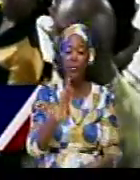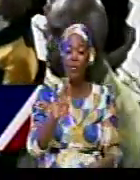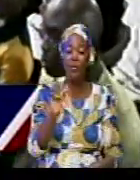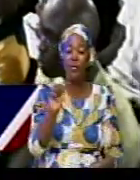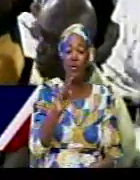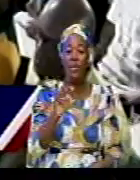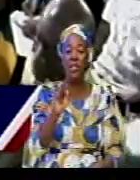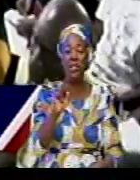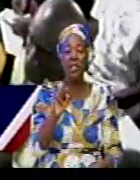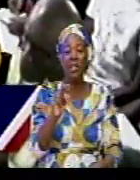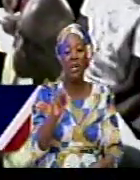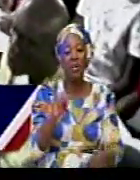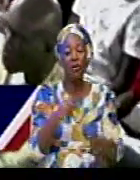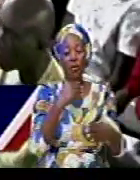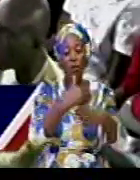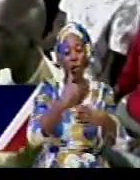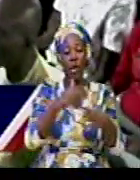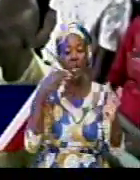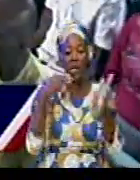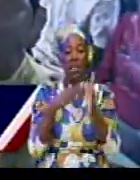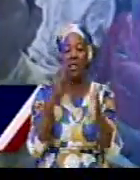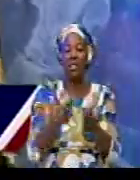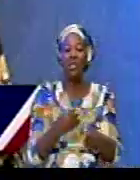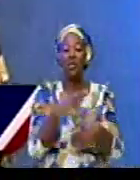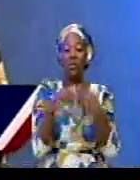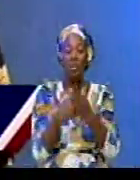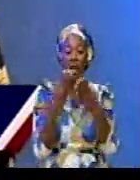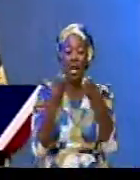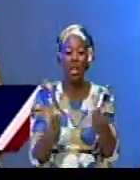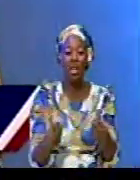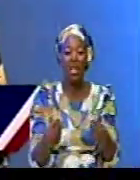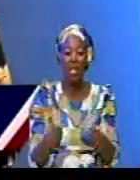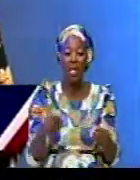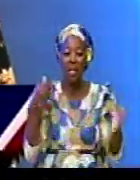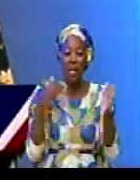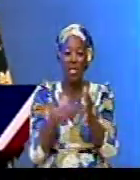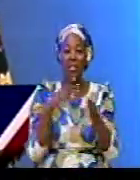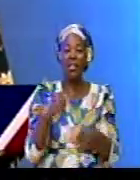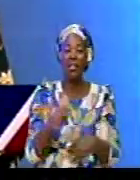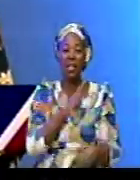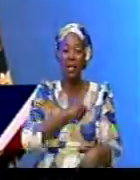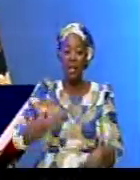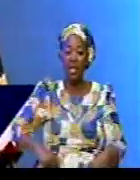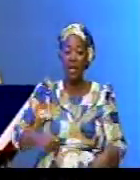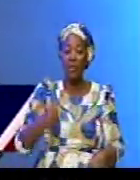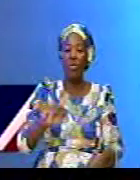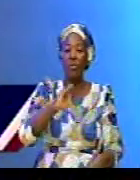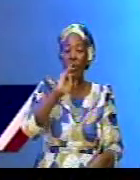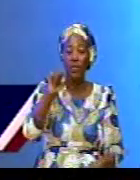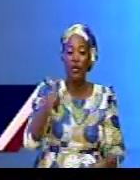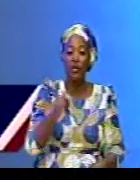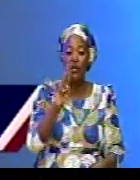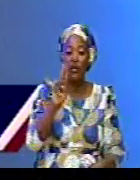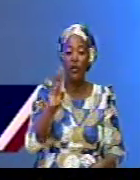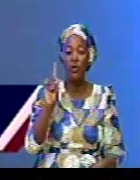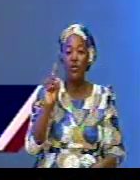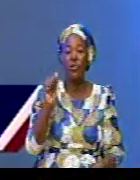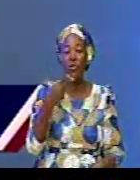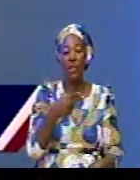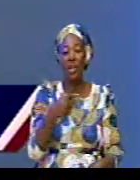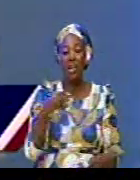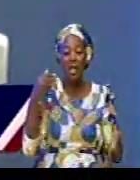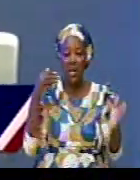pillar, and brazen walls against the whole land, against the kings